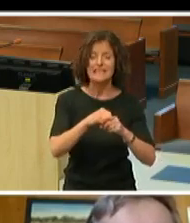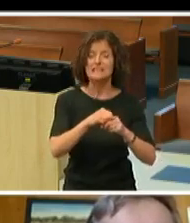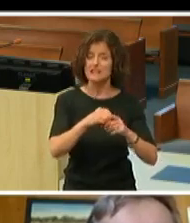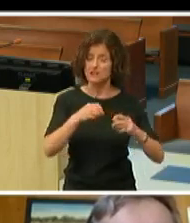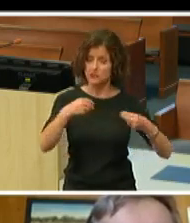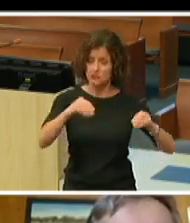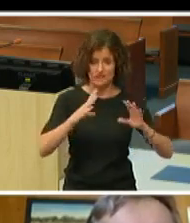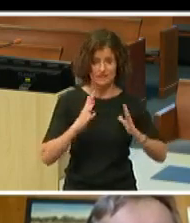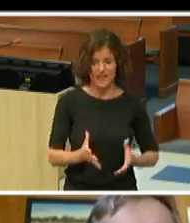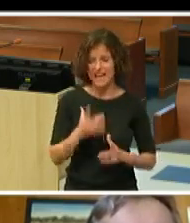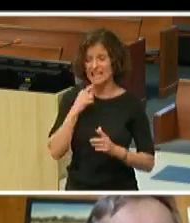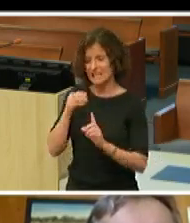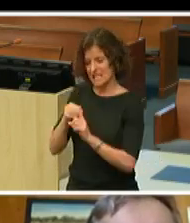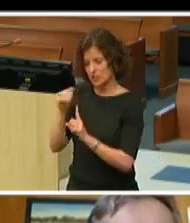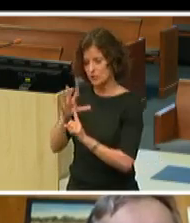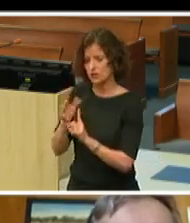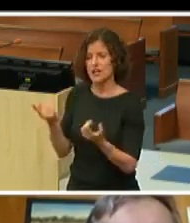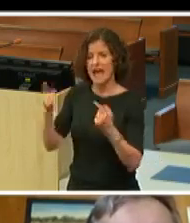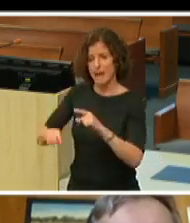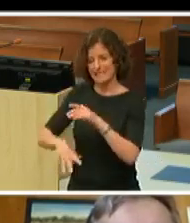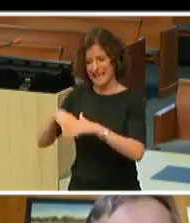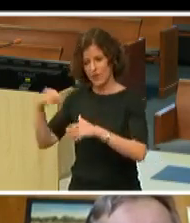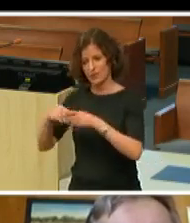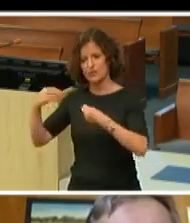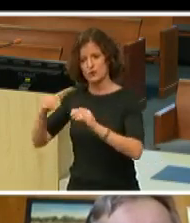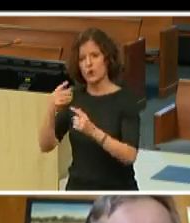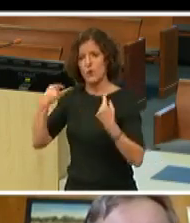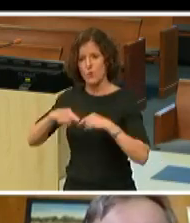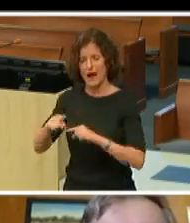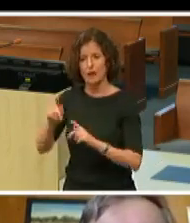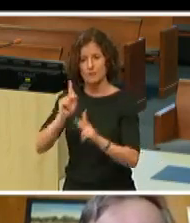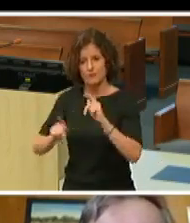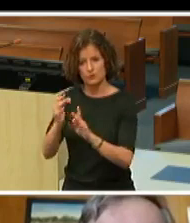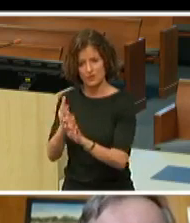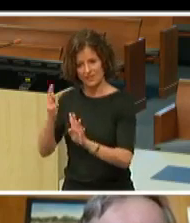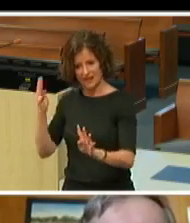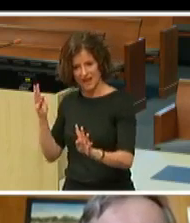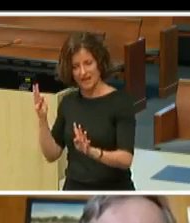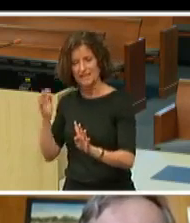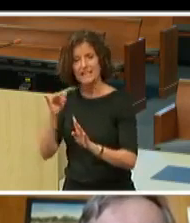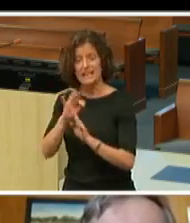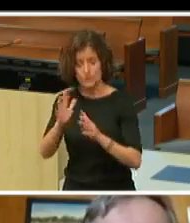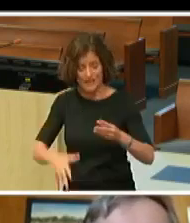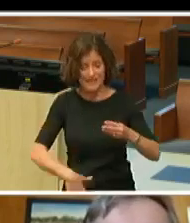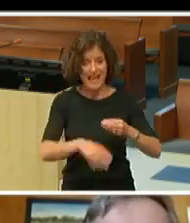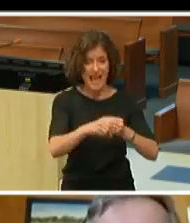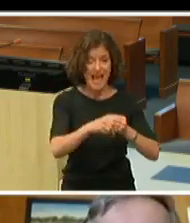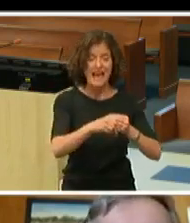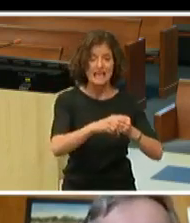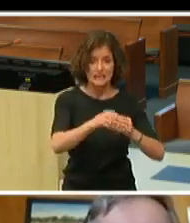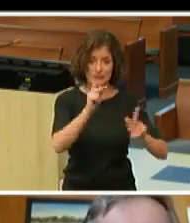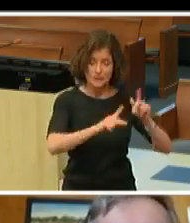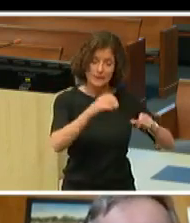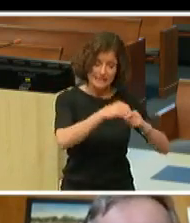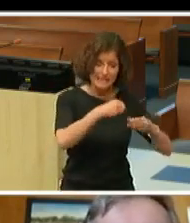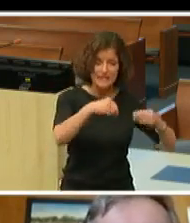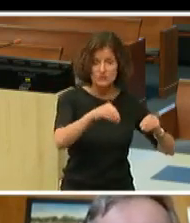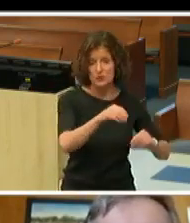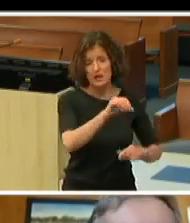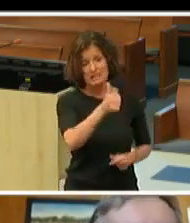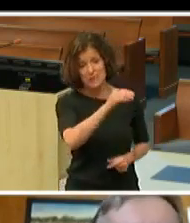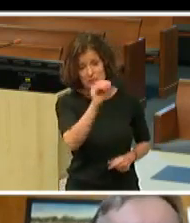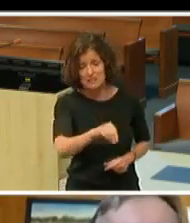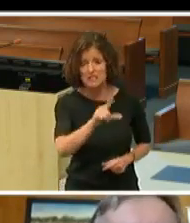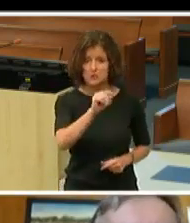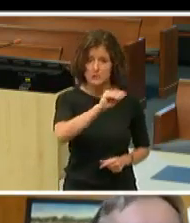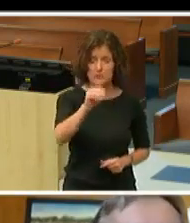lines. I think if we bumped up the capacity, the occupancy limit by 10%, 20%, most